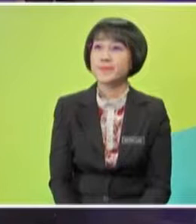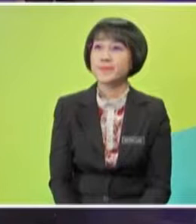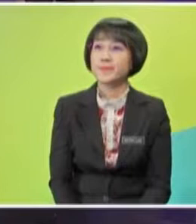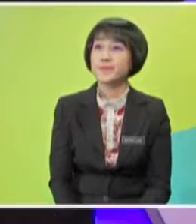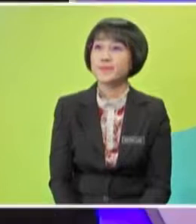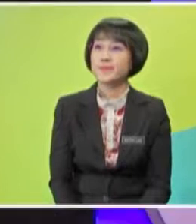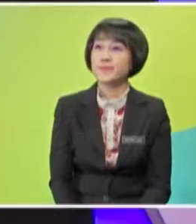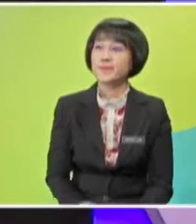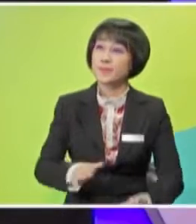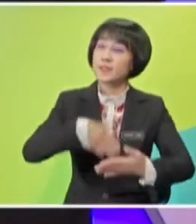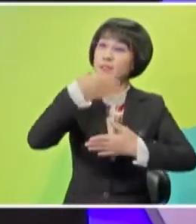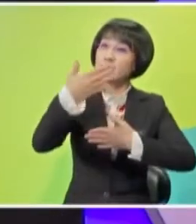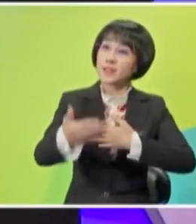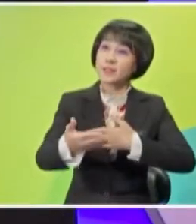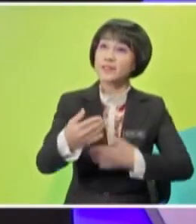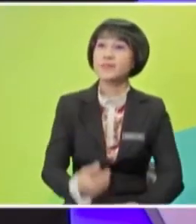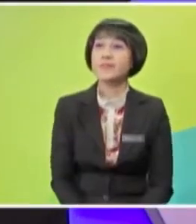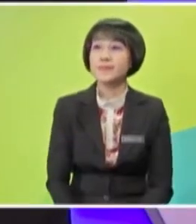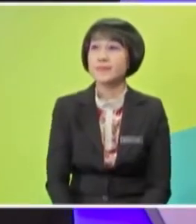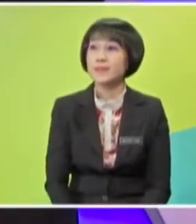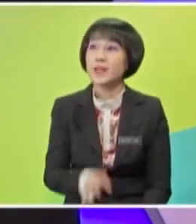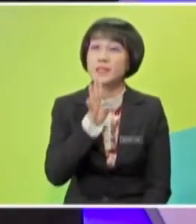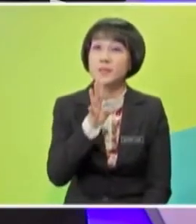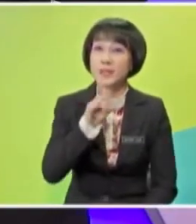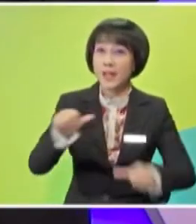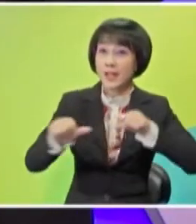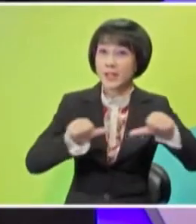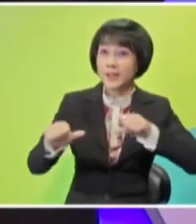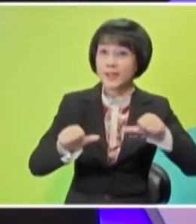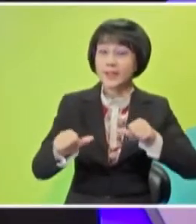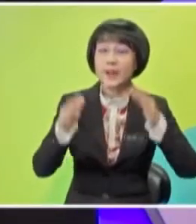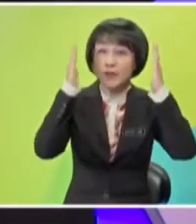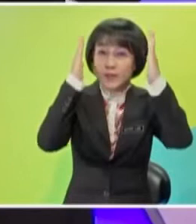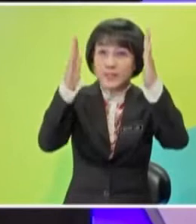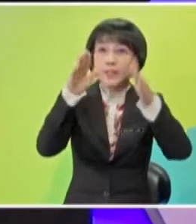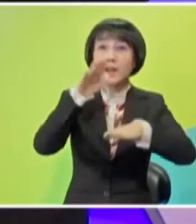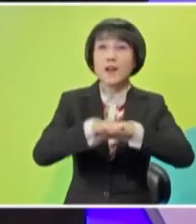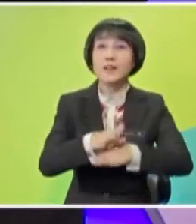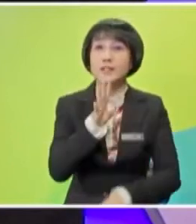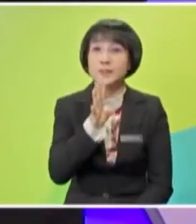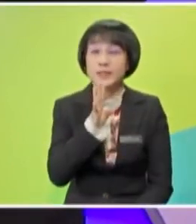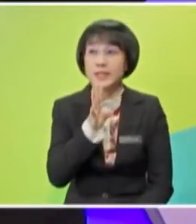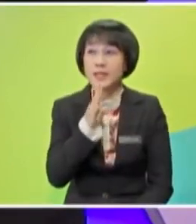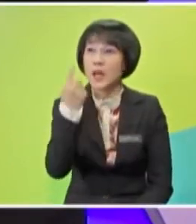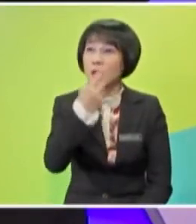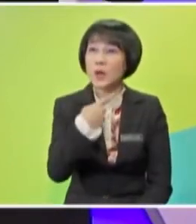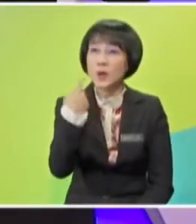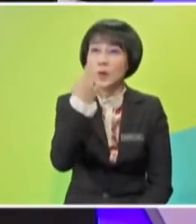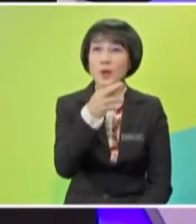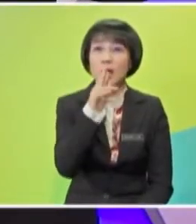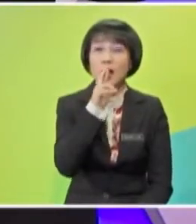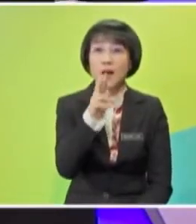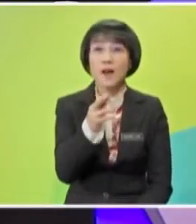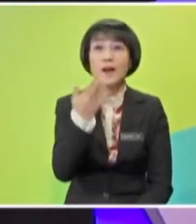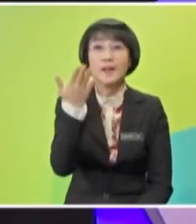next one, which is speaking activity. Again, we are focusing on speaking. Yeah. Who are you? So we need to